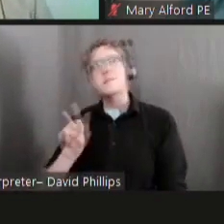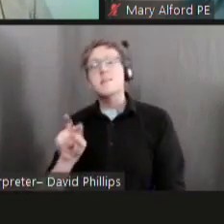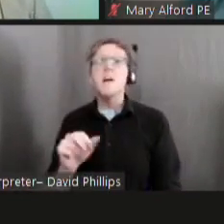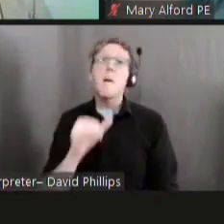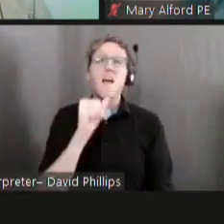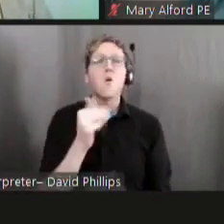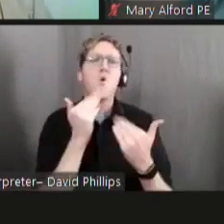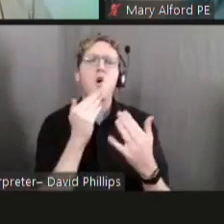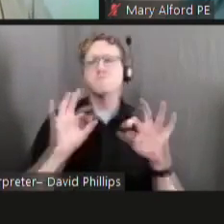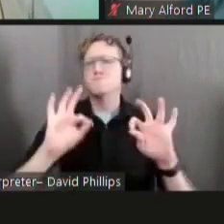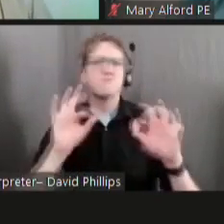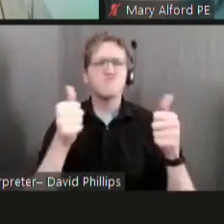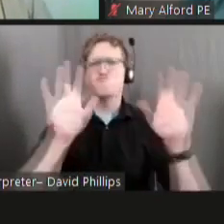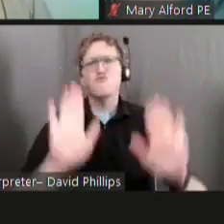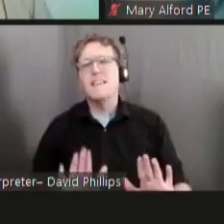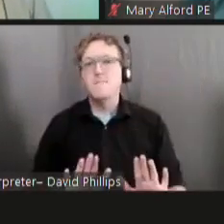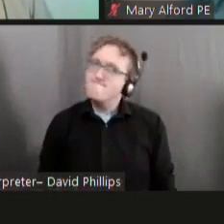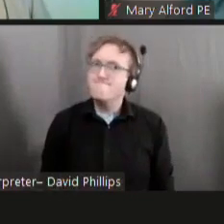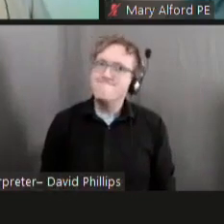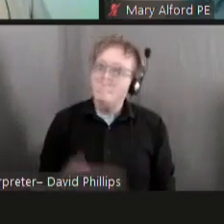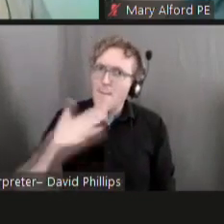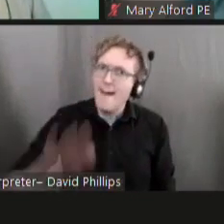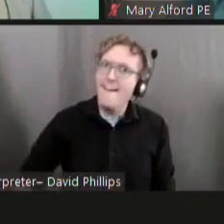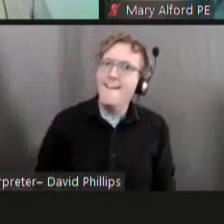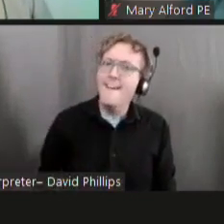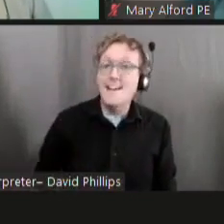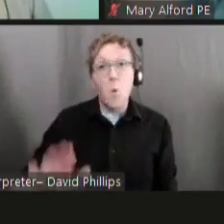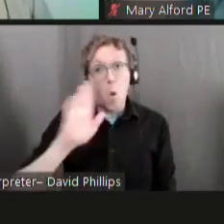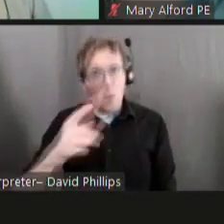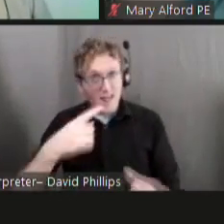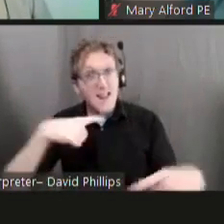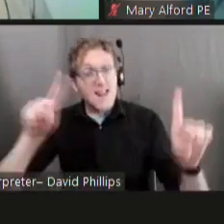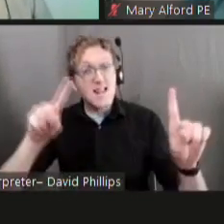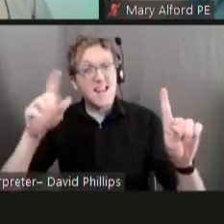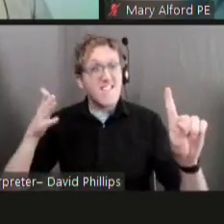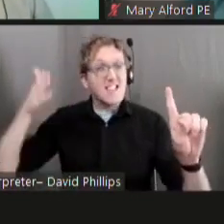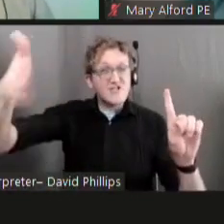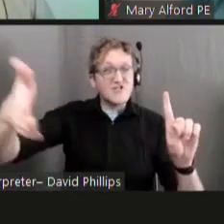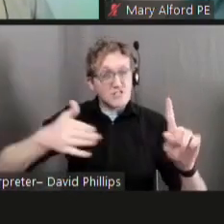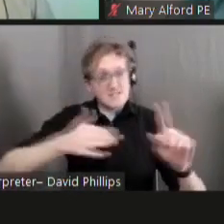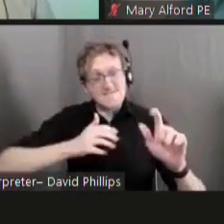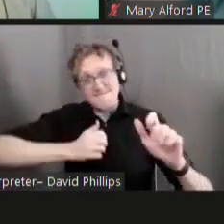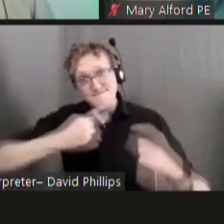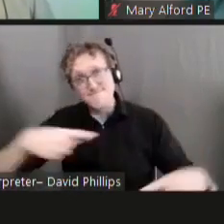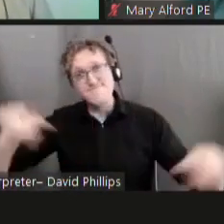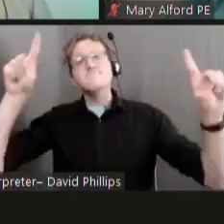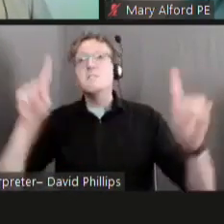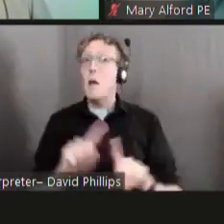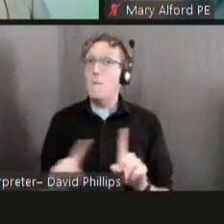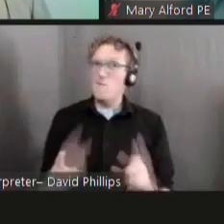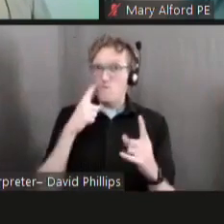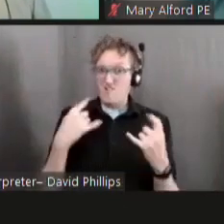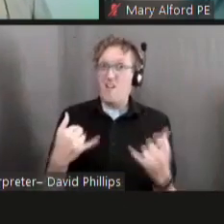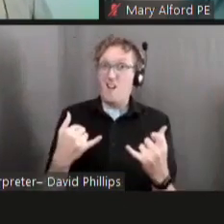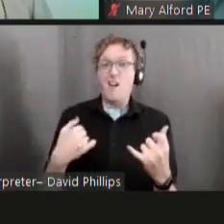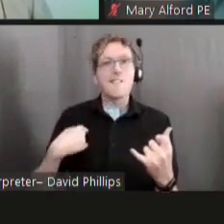and great. We will find a way through this. We will do the right thing eventually and get past this. But the fact of the matter is that we are